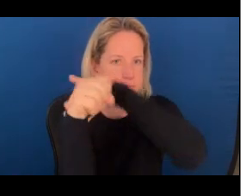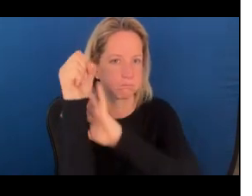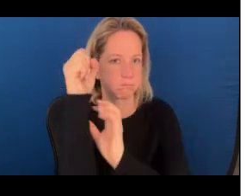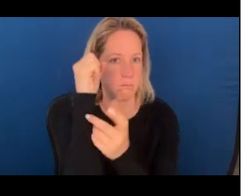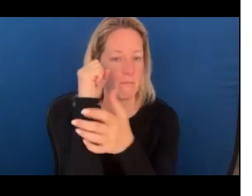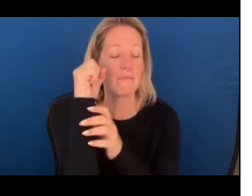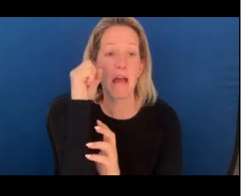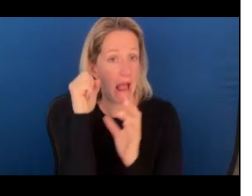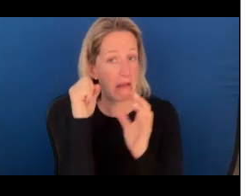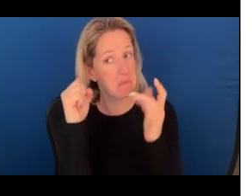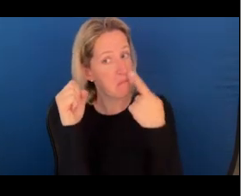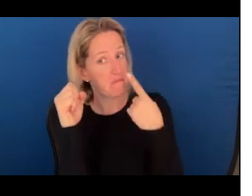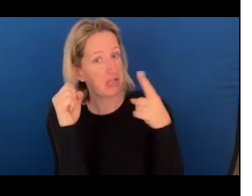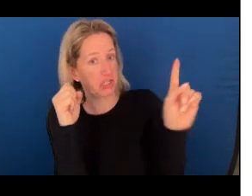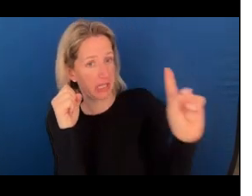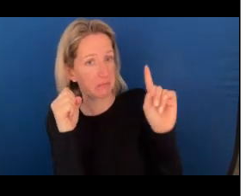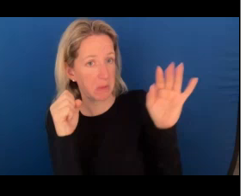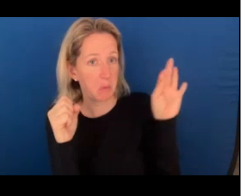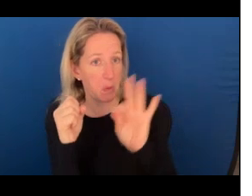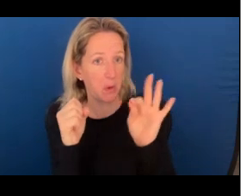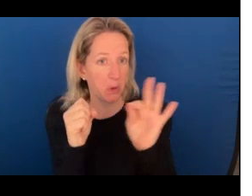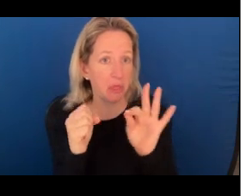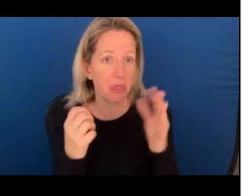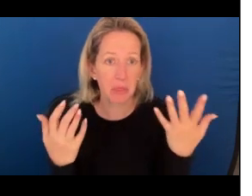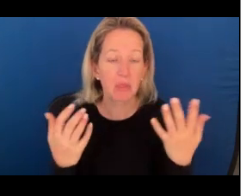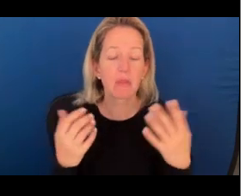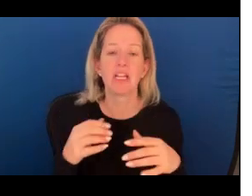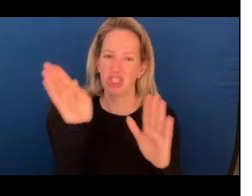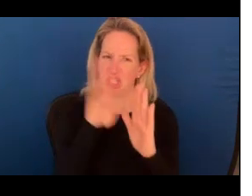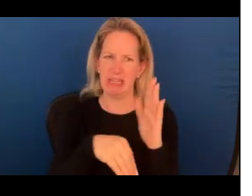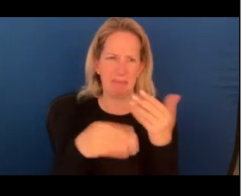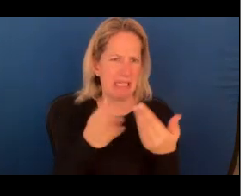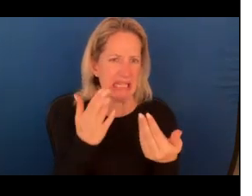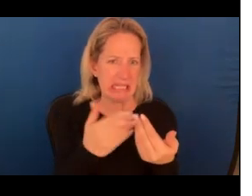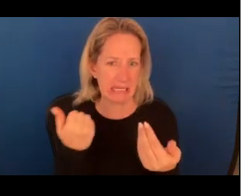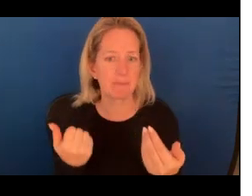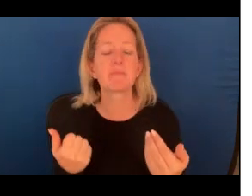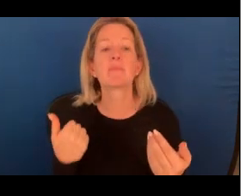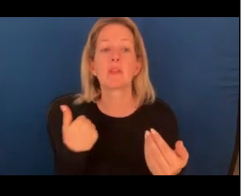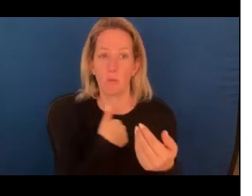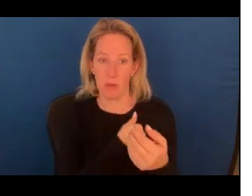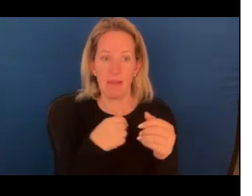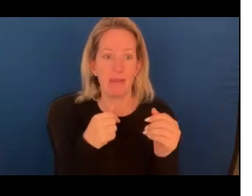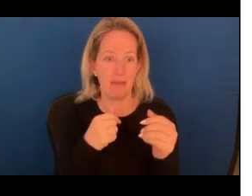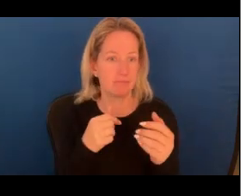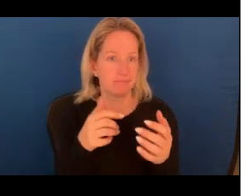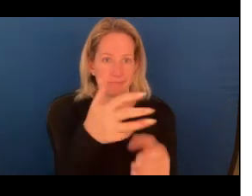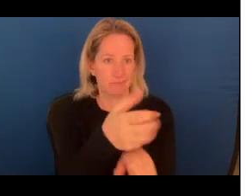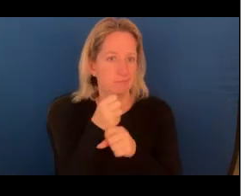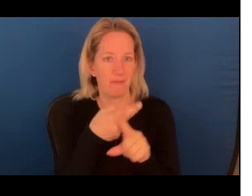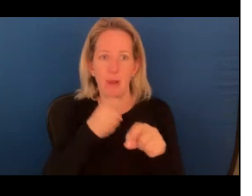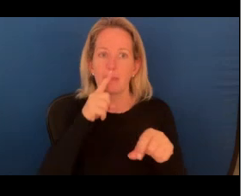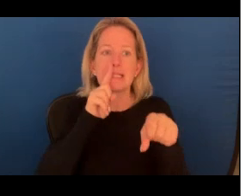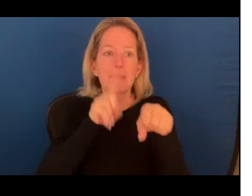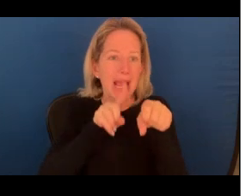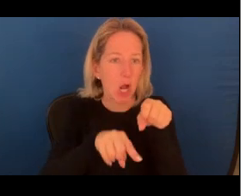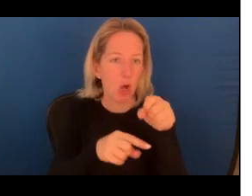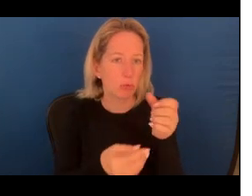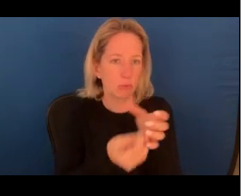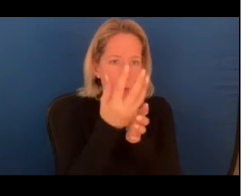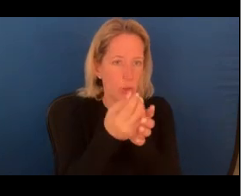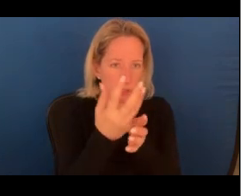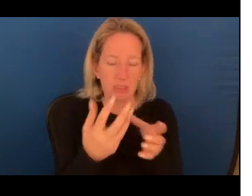efficient and worthwhile to do. They're very cheap and easy. You can also, we get ours from tomato growers that will just get, they're gonna burn